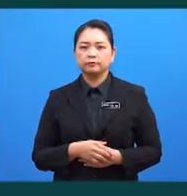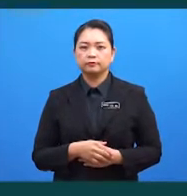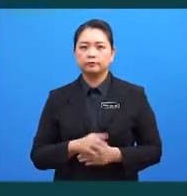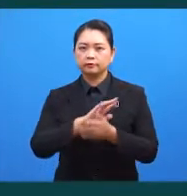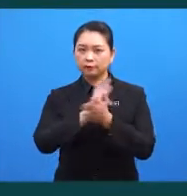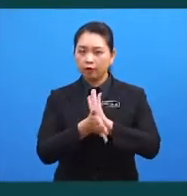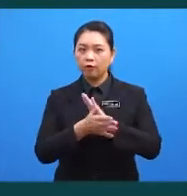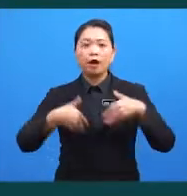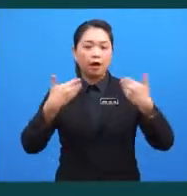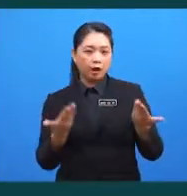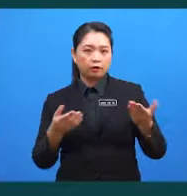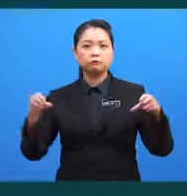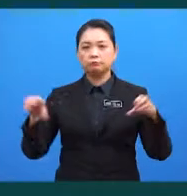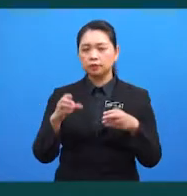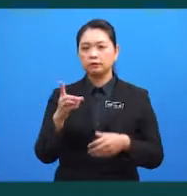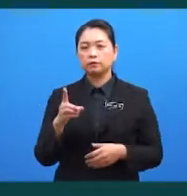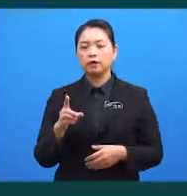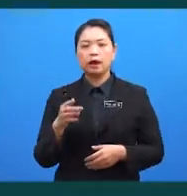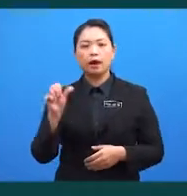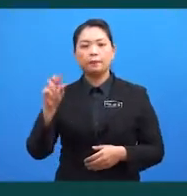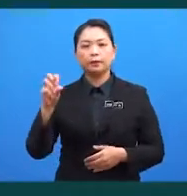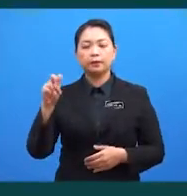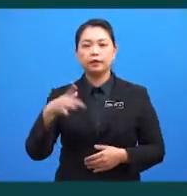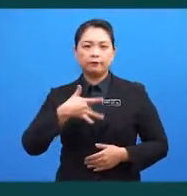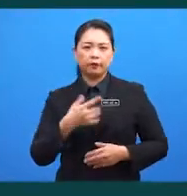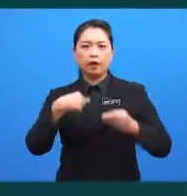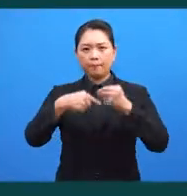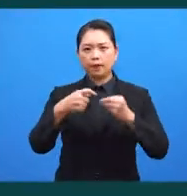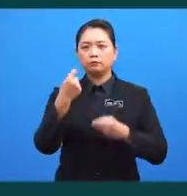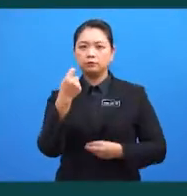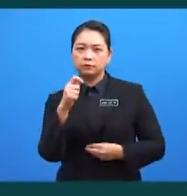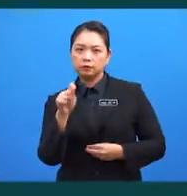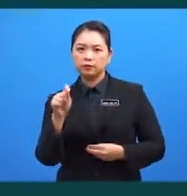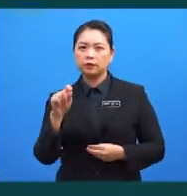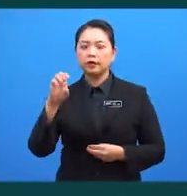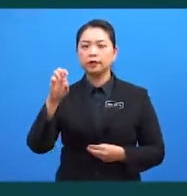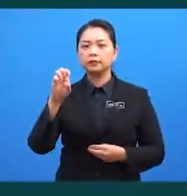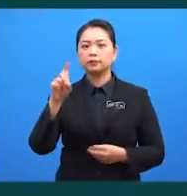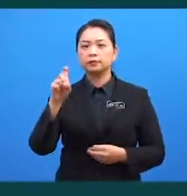So, how did Amanda feel about the excursion to Erichebi?